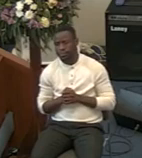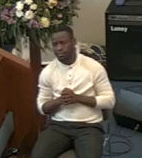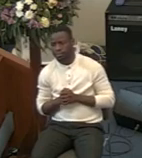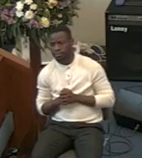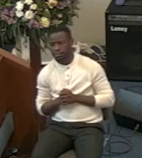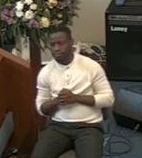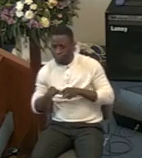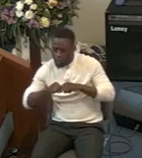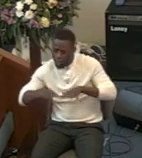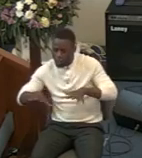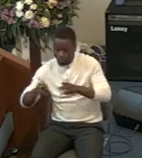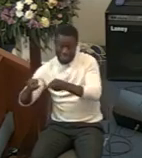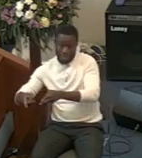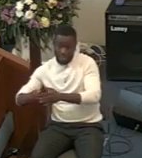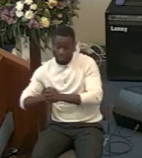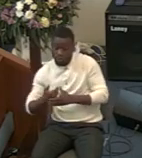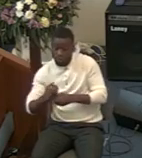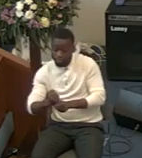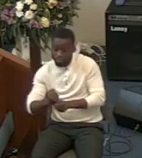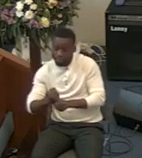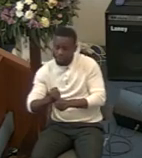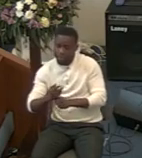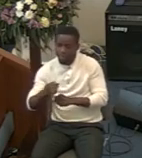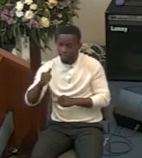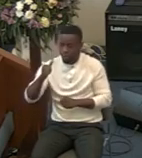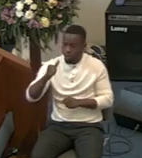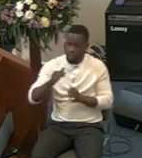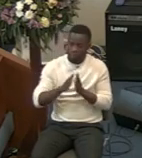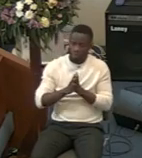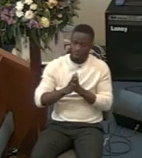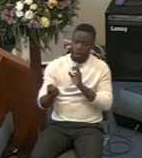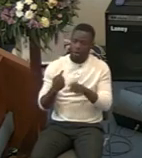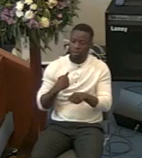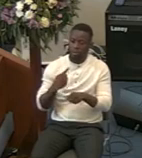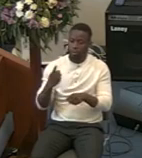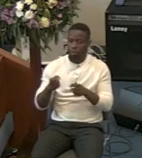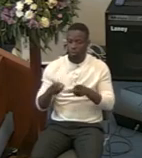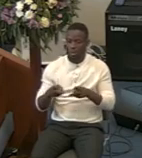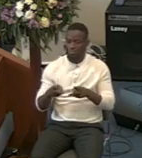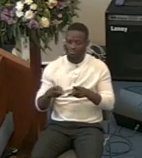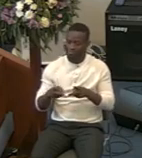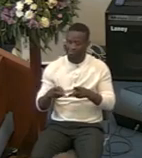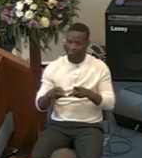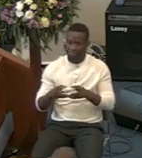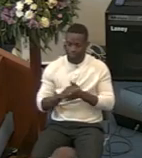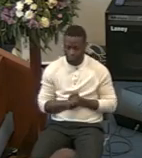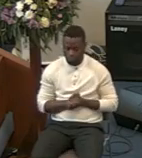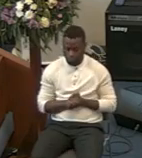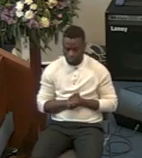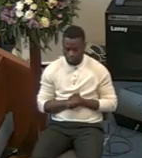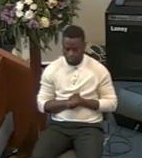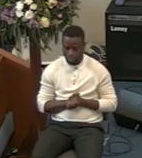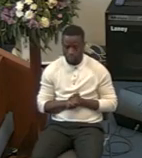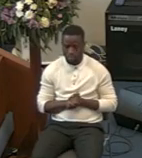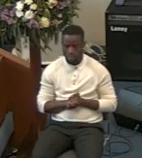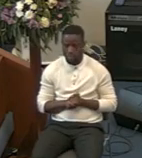of loss and of prayer answered in a way that you'd have preferred it hadn't been answered. I'd